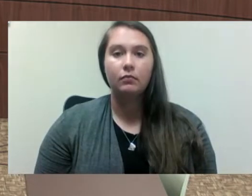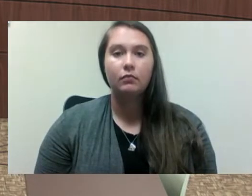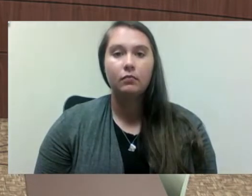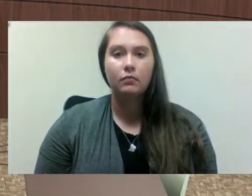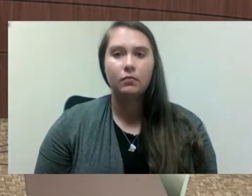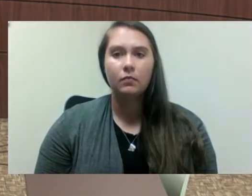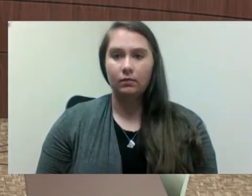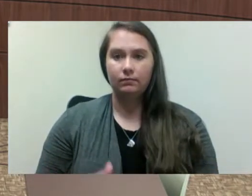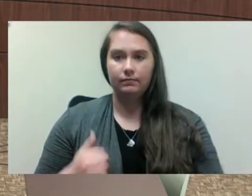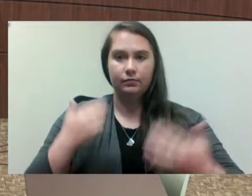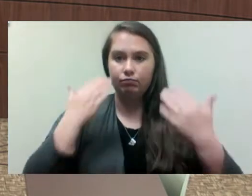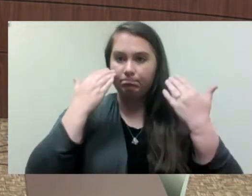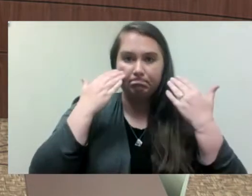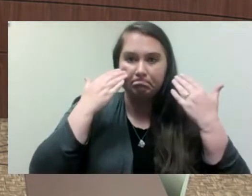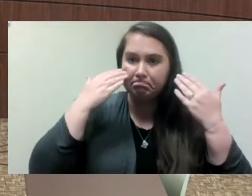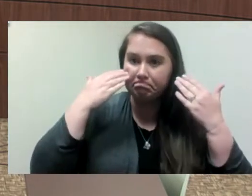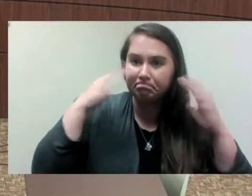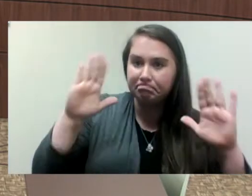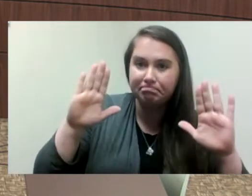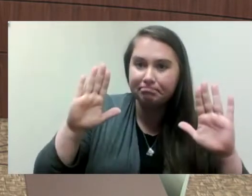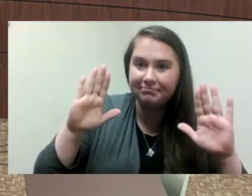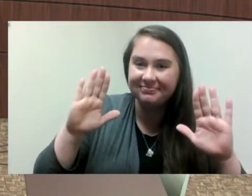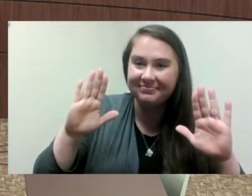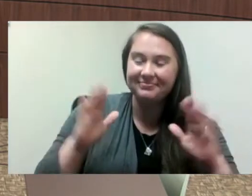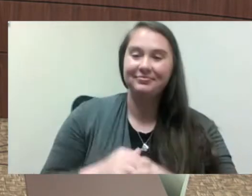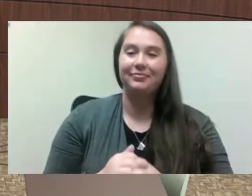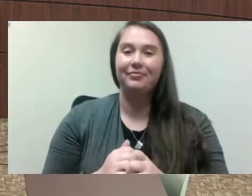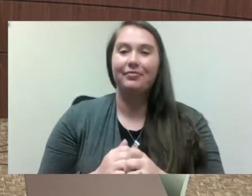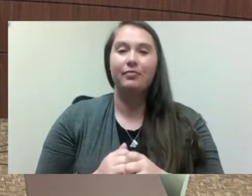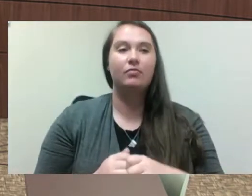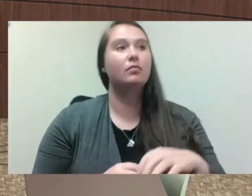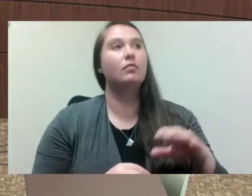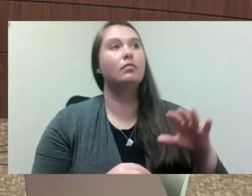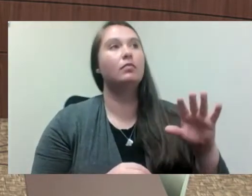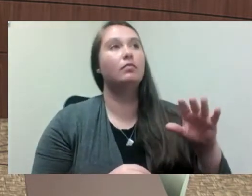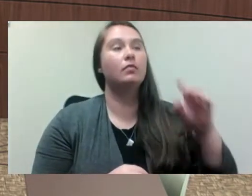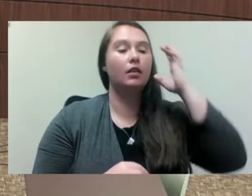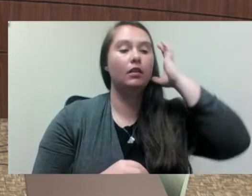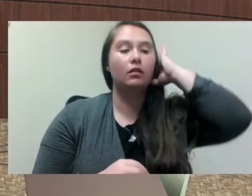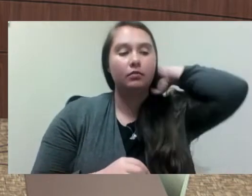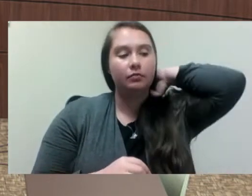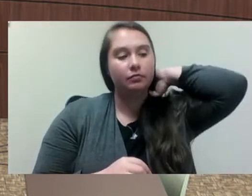What's your motion supposed to sound like? I don't know. You want to move for particularly that we